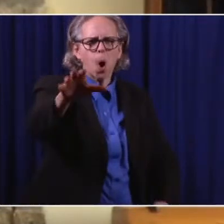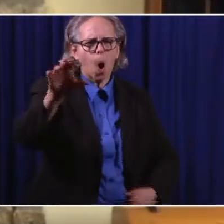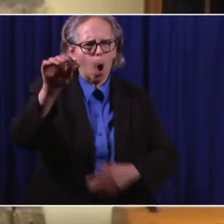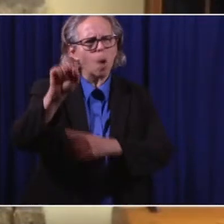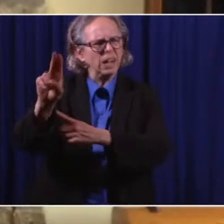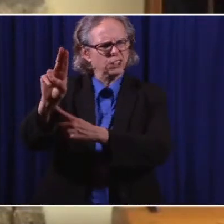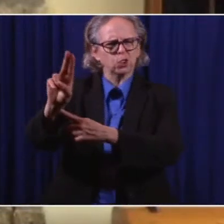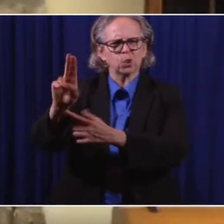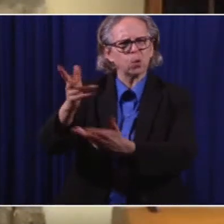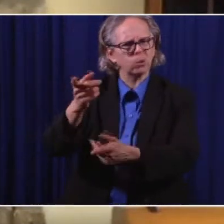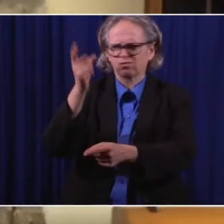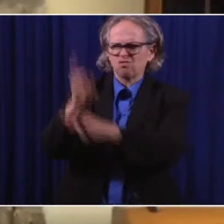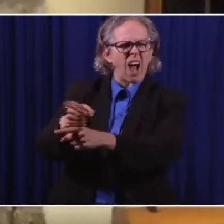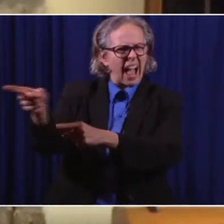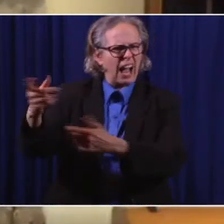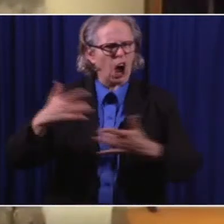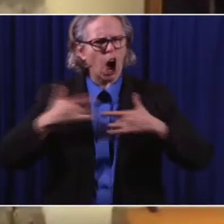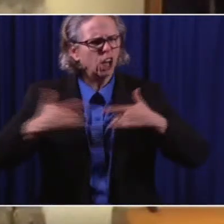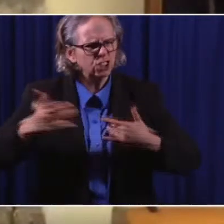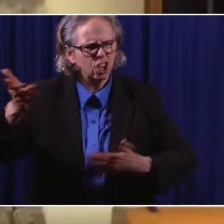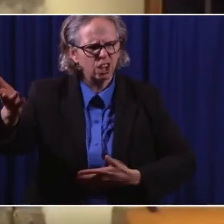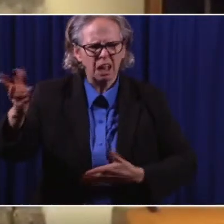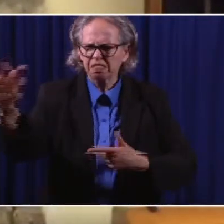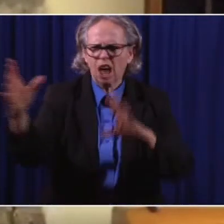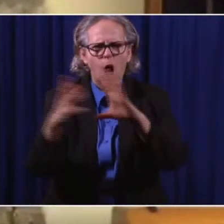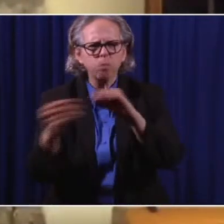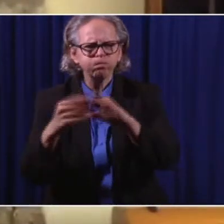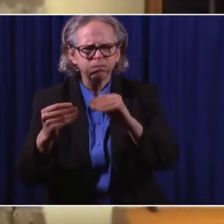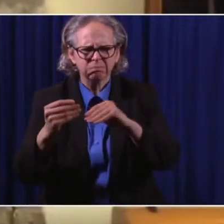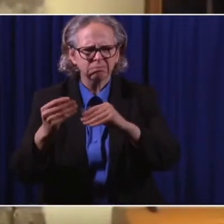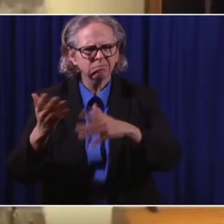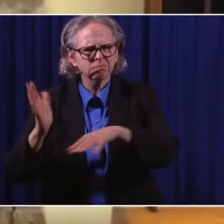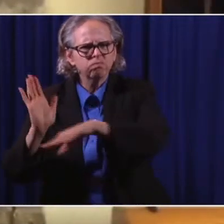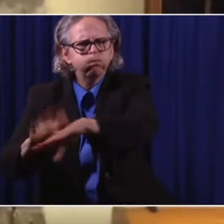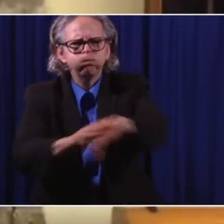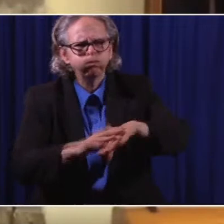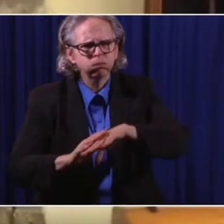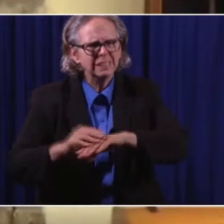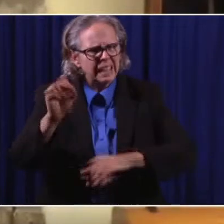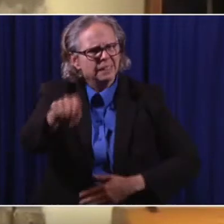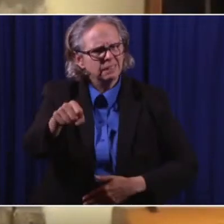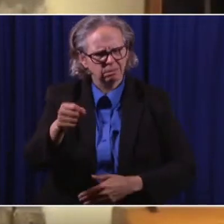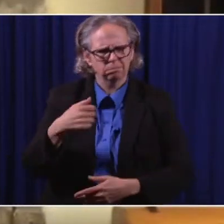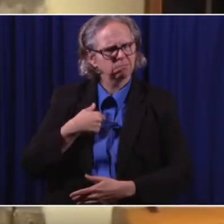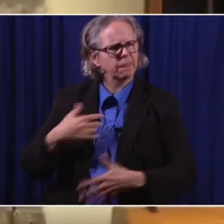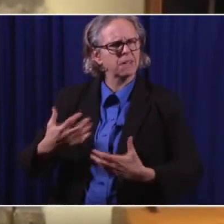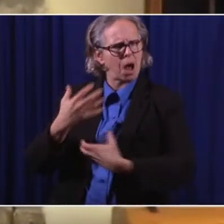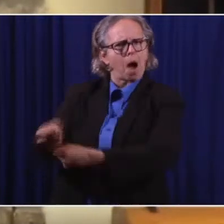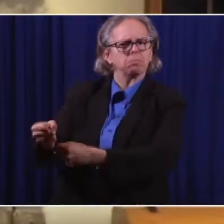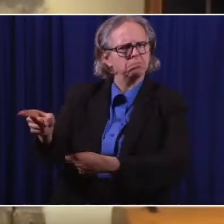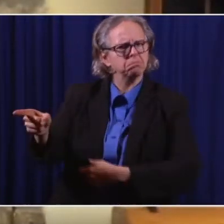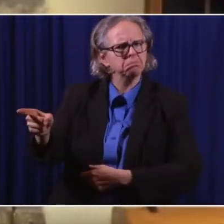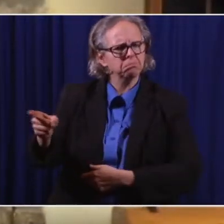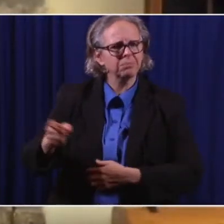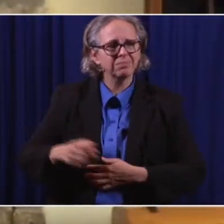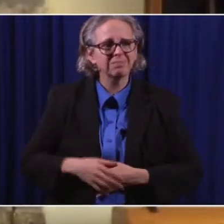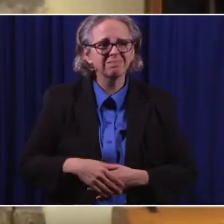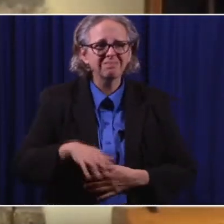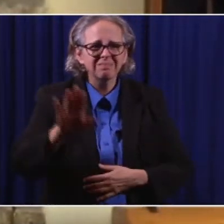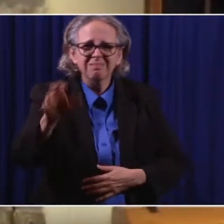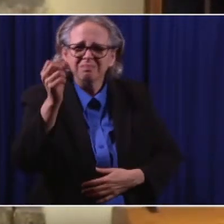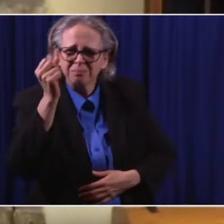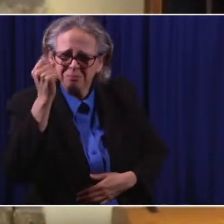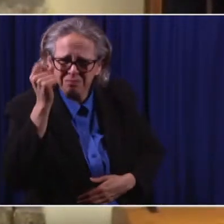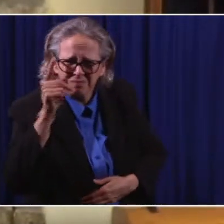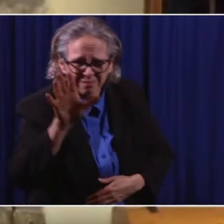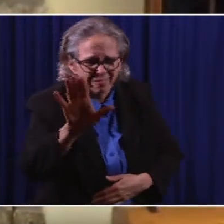message. And that is the risk is not going to be, obviously in the stands. They're going to limit